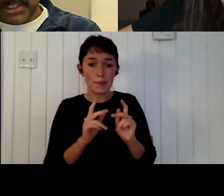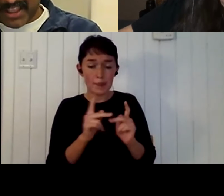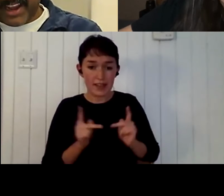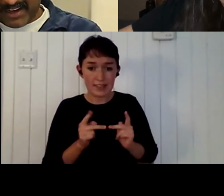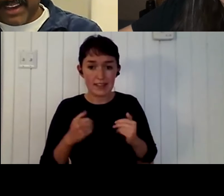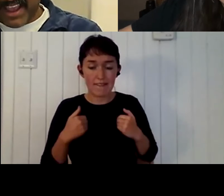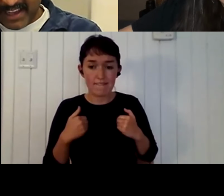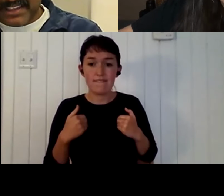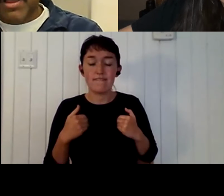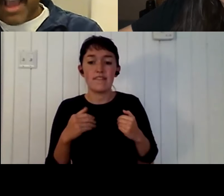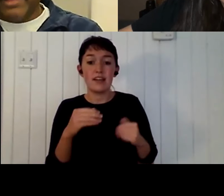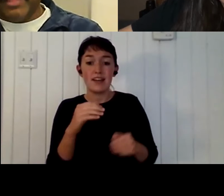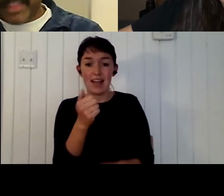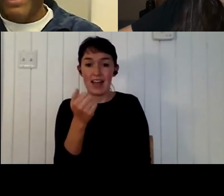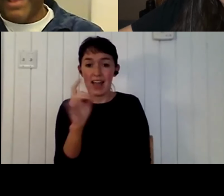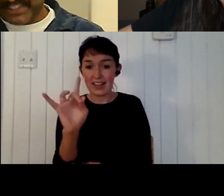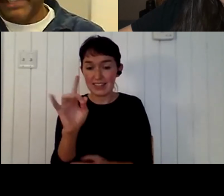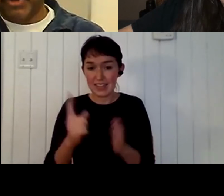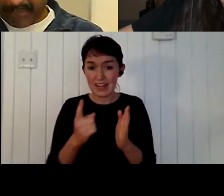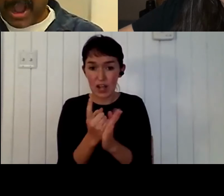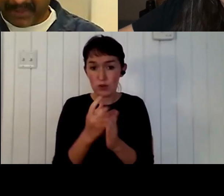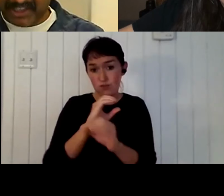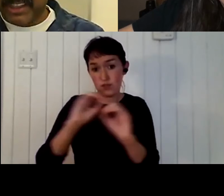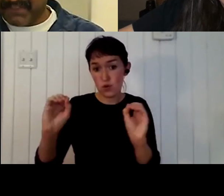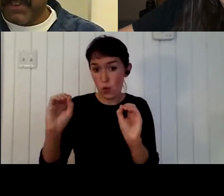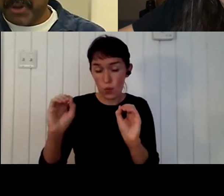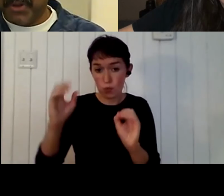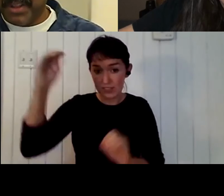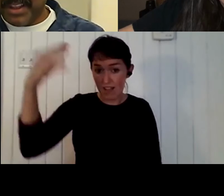no sunlight days. And they have seen sort of